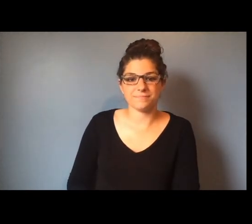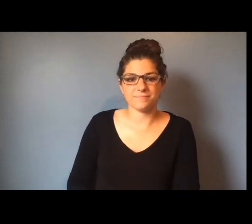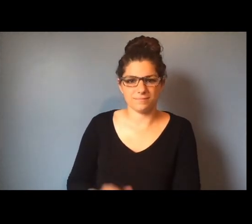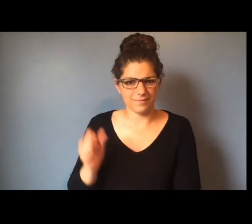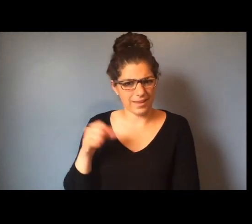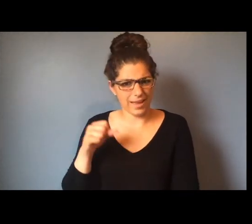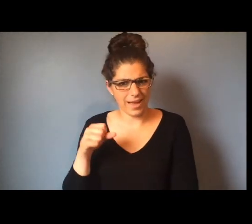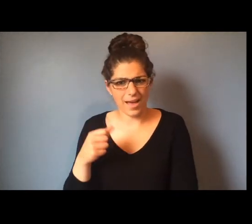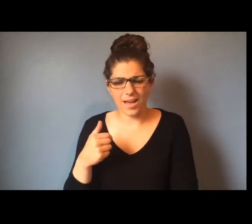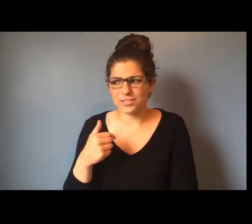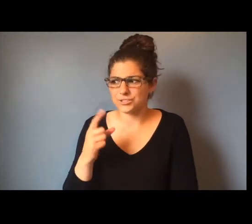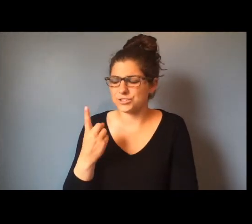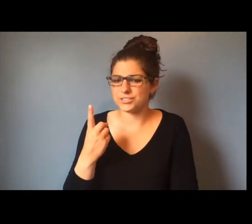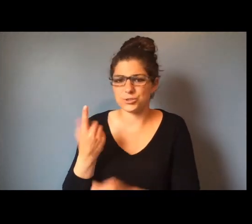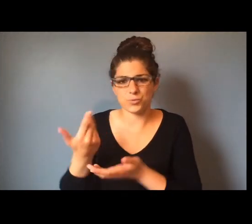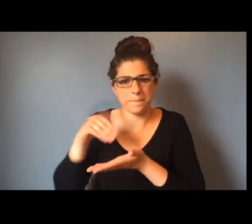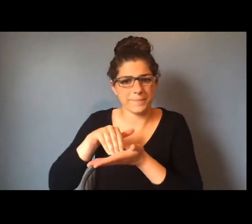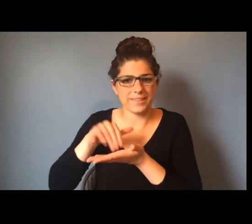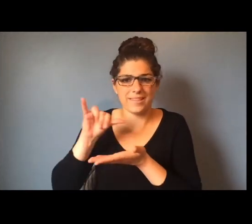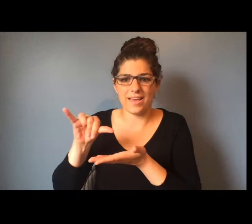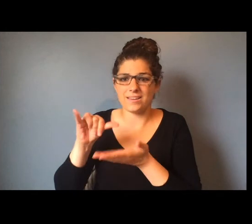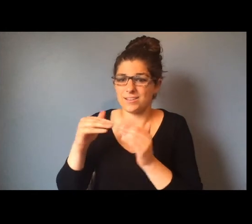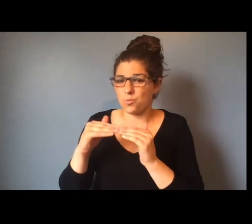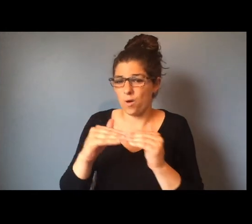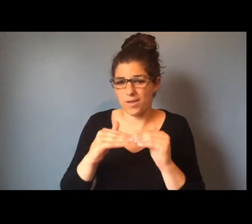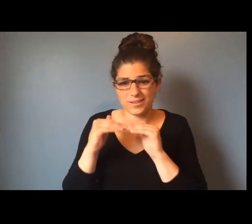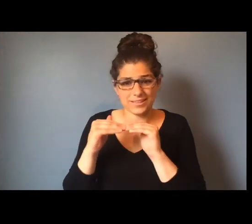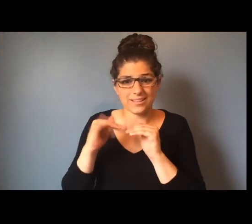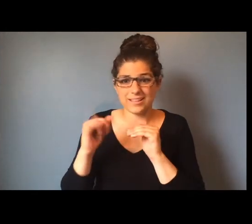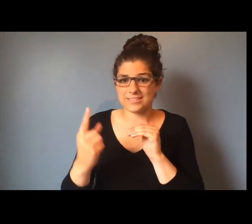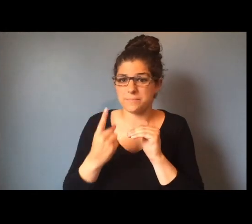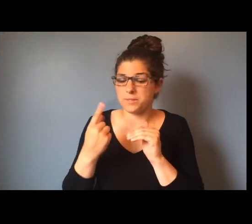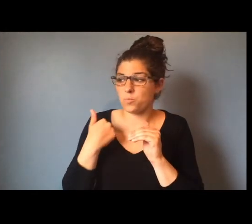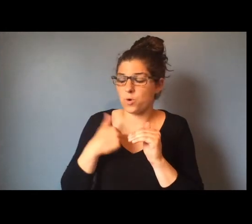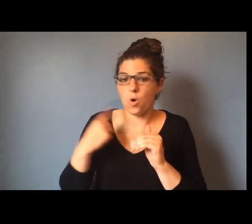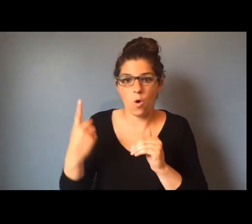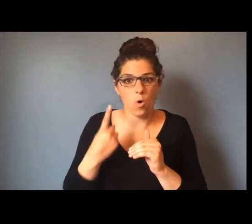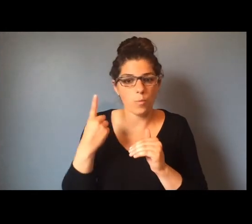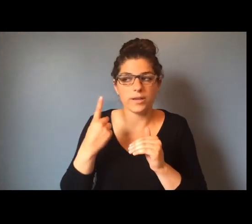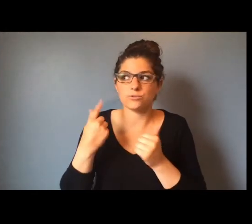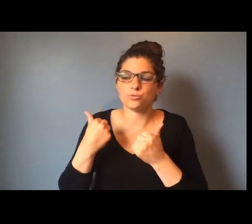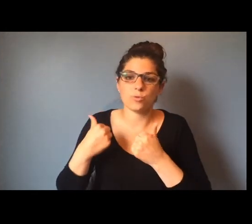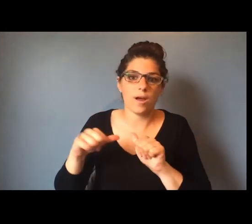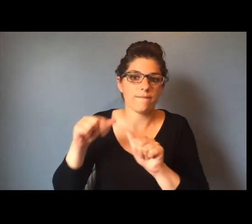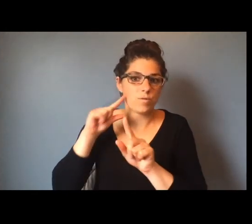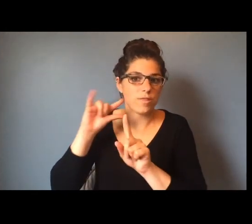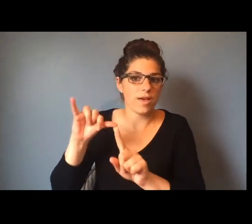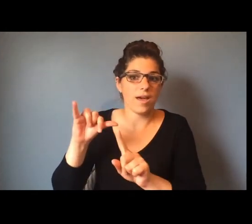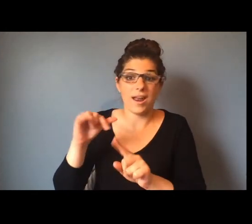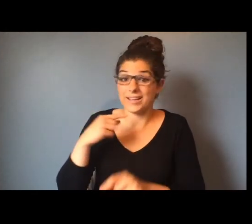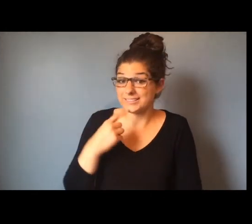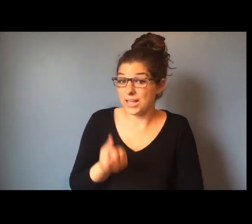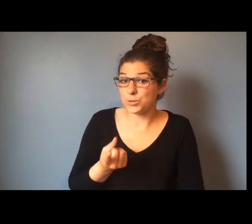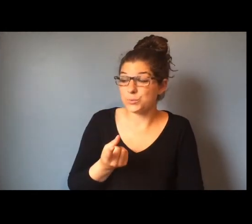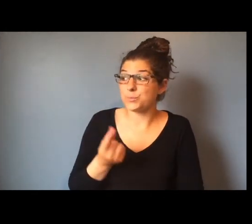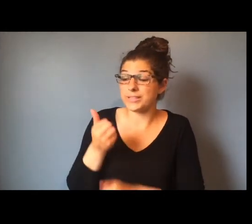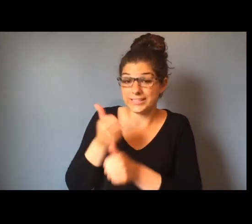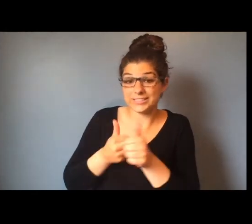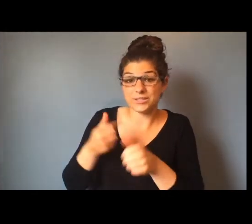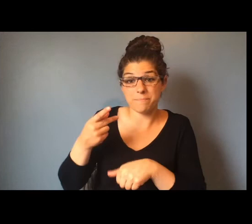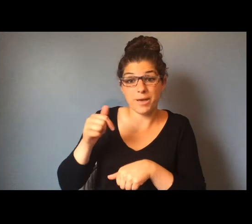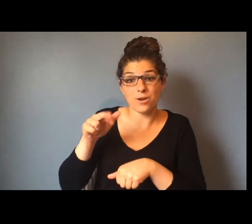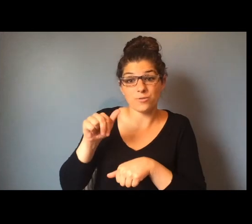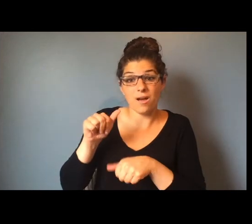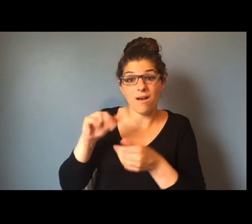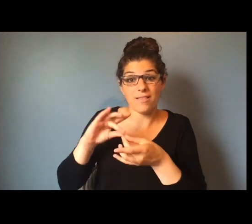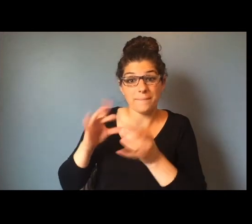Yeah, I mean, just to repeat that, equality is something that we're always striving for. I can tell you that each Paralympics, in